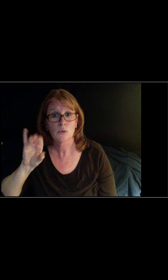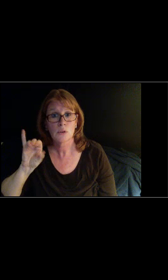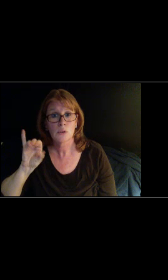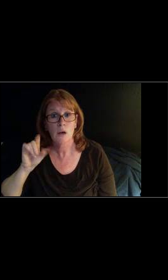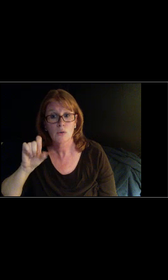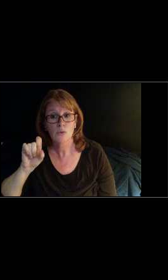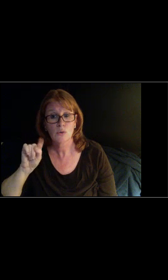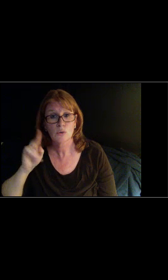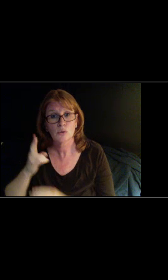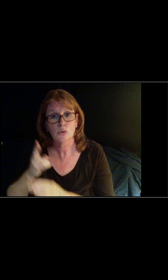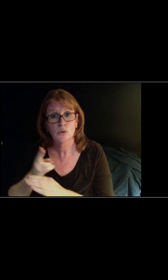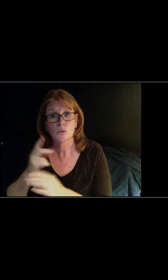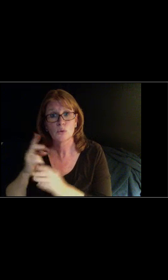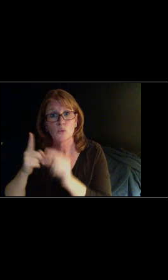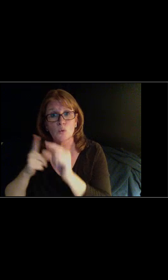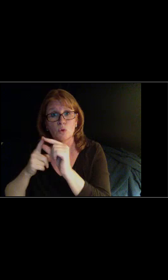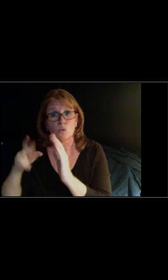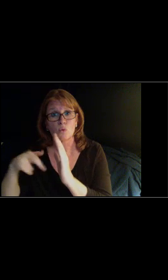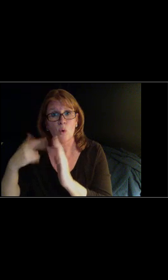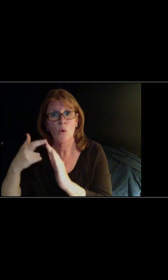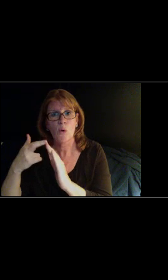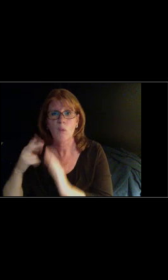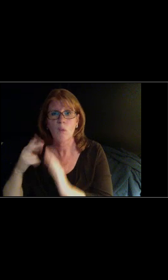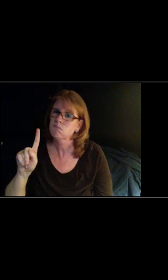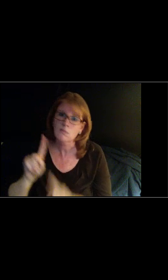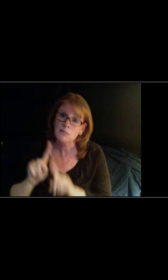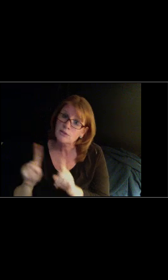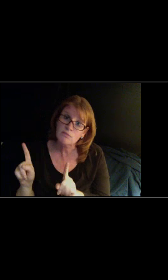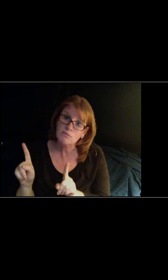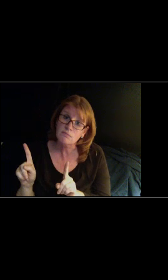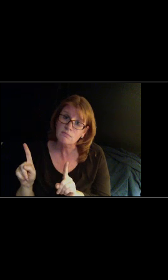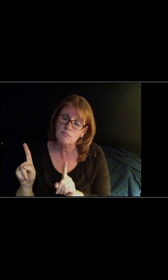in the concept of the function of that profession.